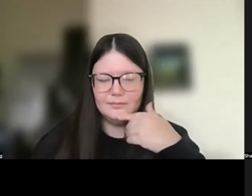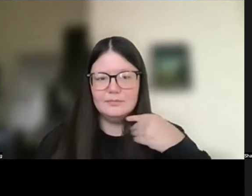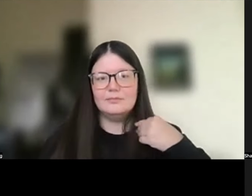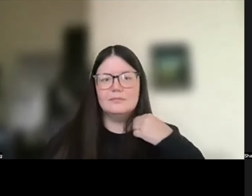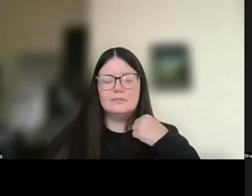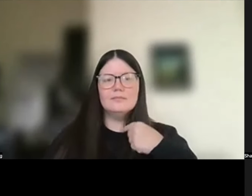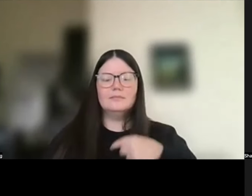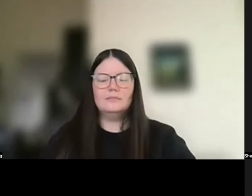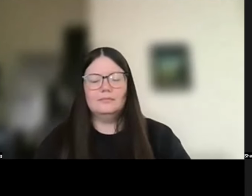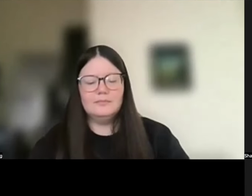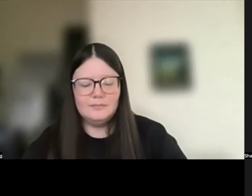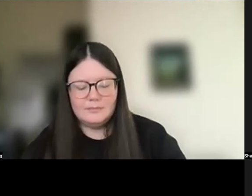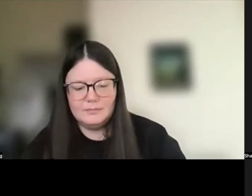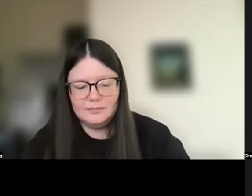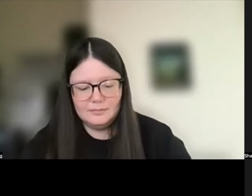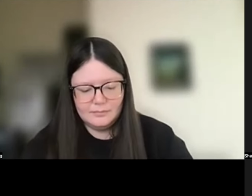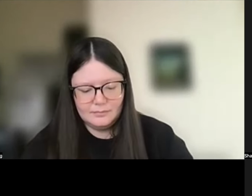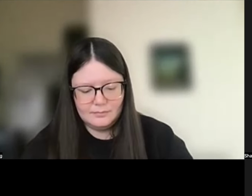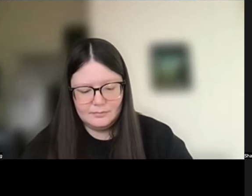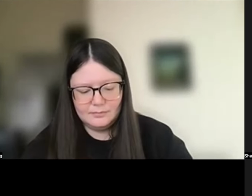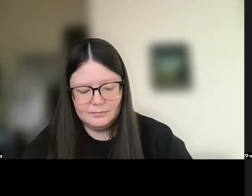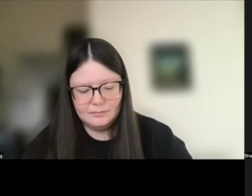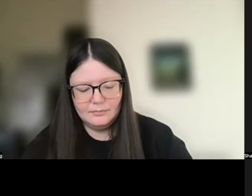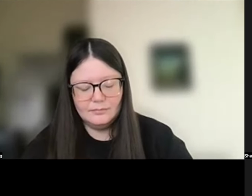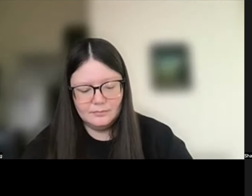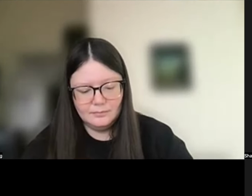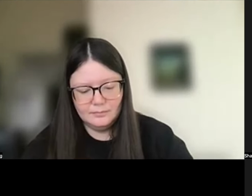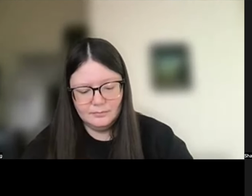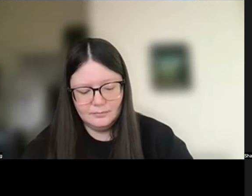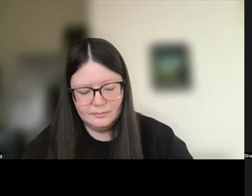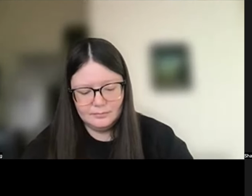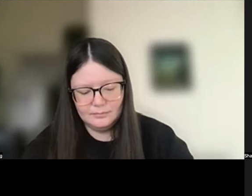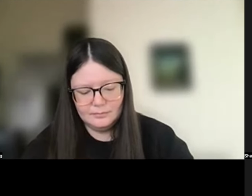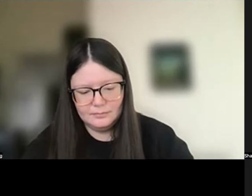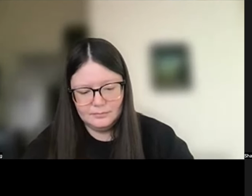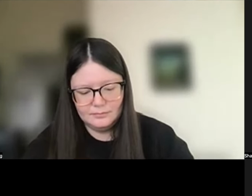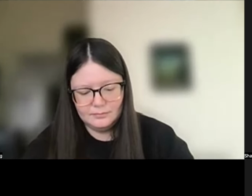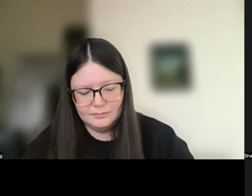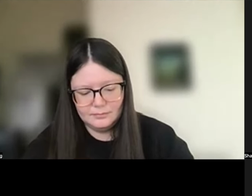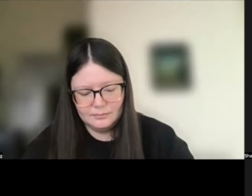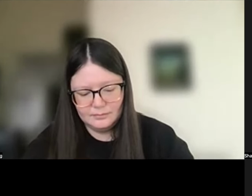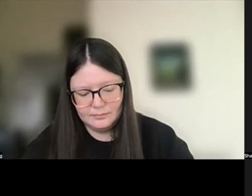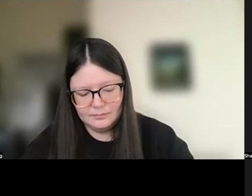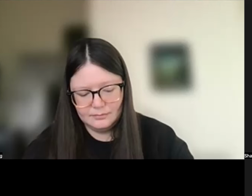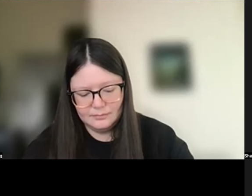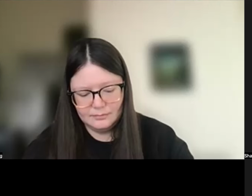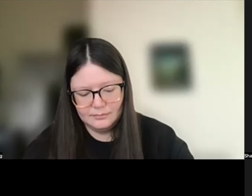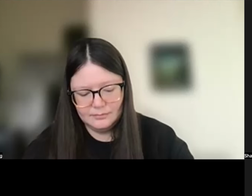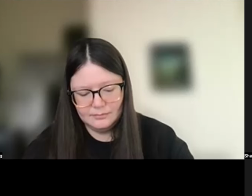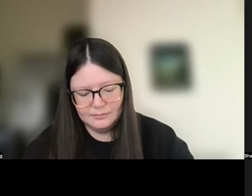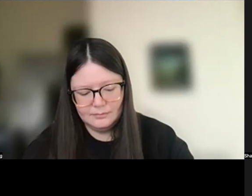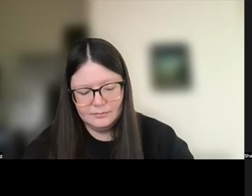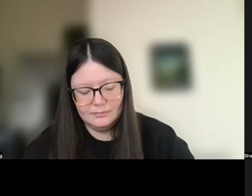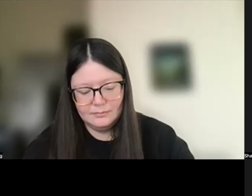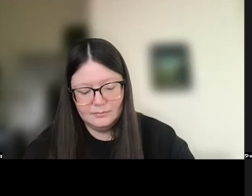law enforcement training of from a body cam video of an officer responding to someone who